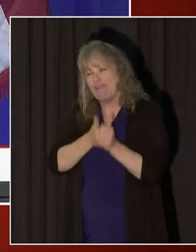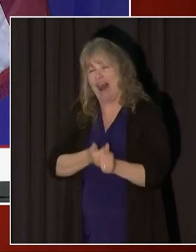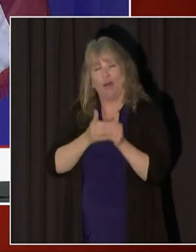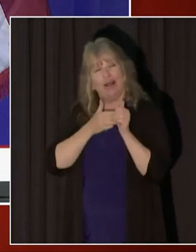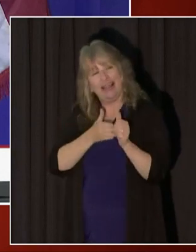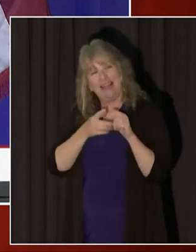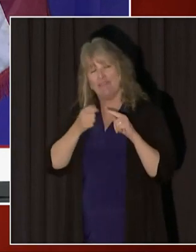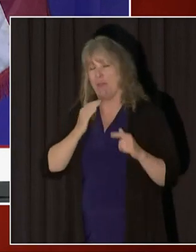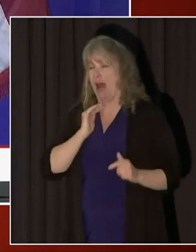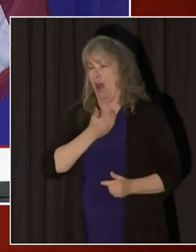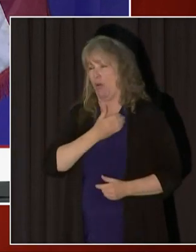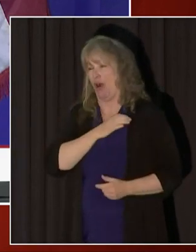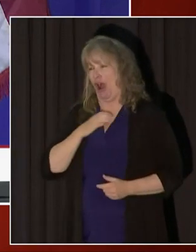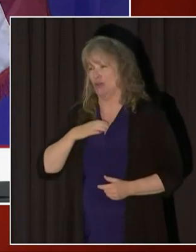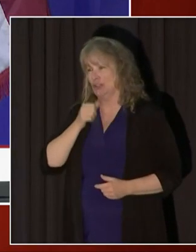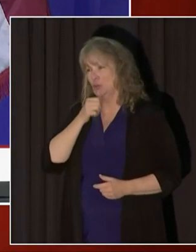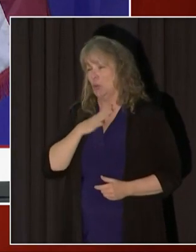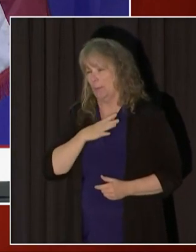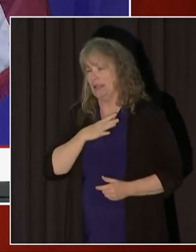Yes, Scott?